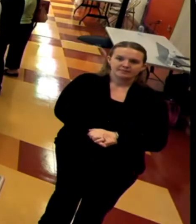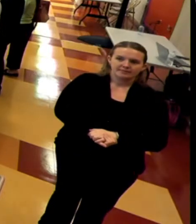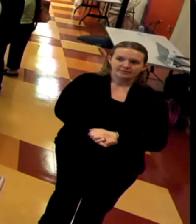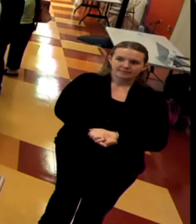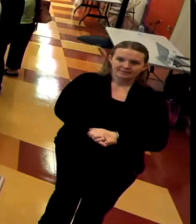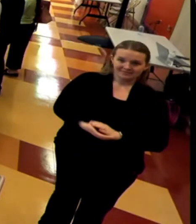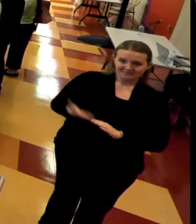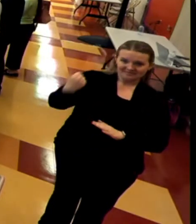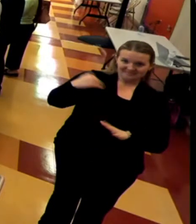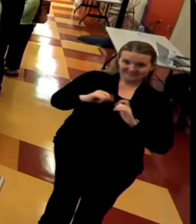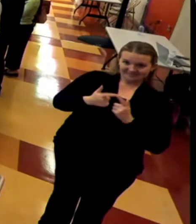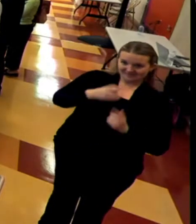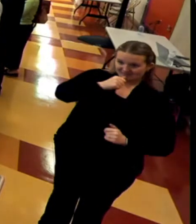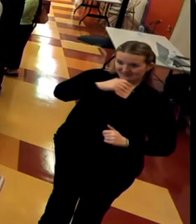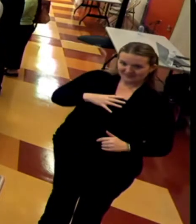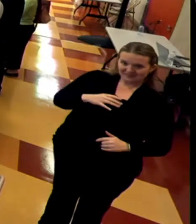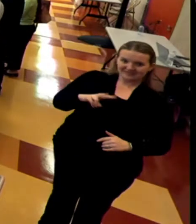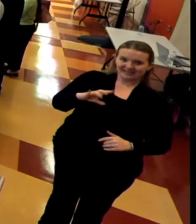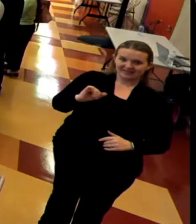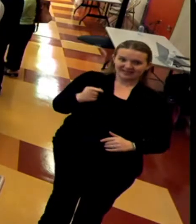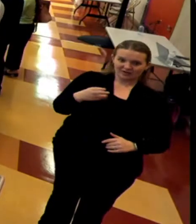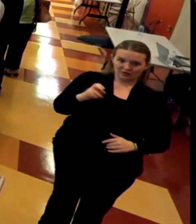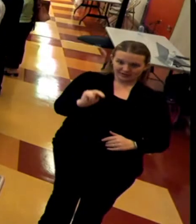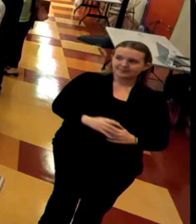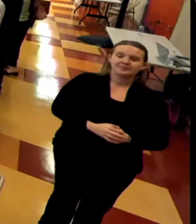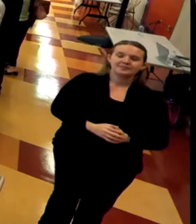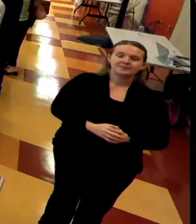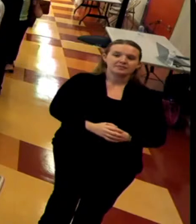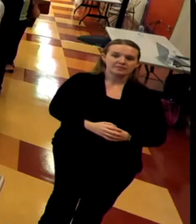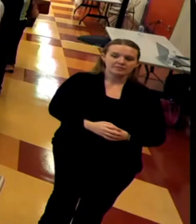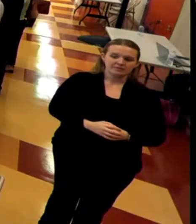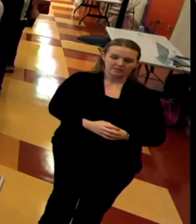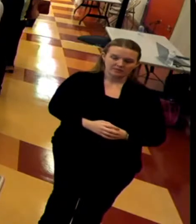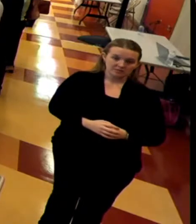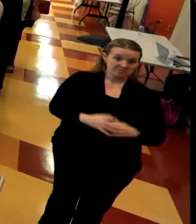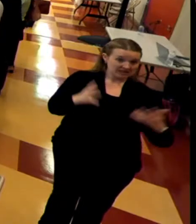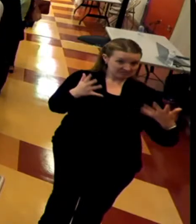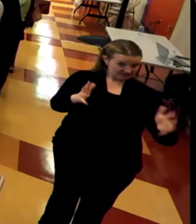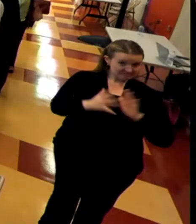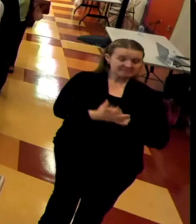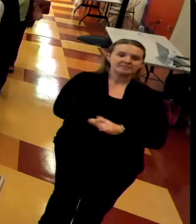Former Councilwoman Villagrán. I cannot not call her that. And that is all we got.